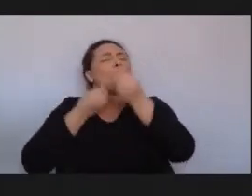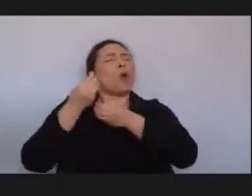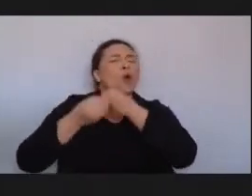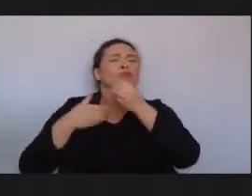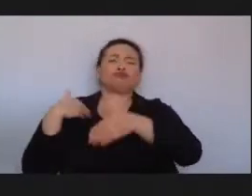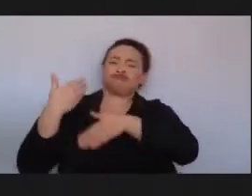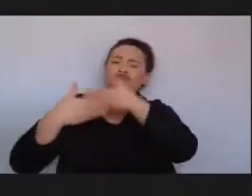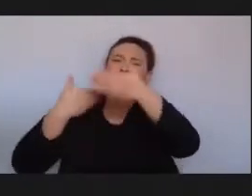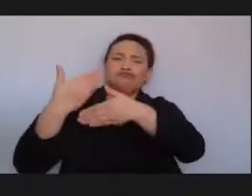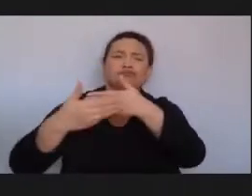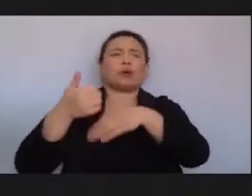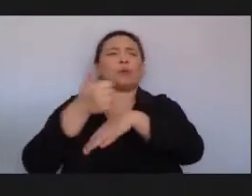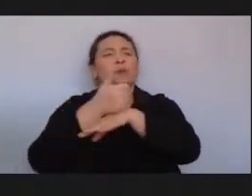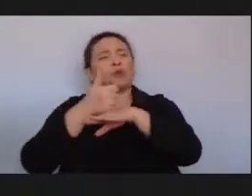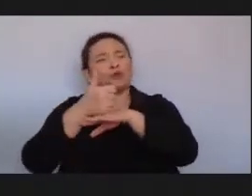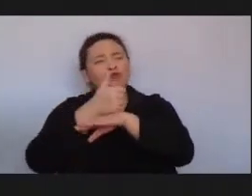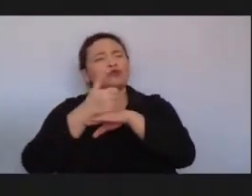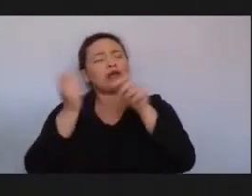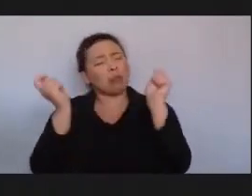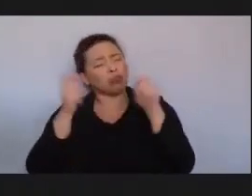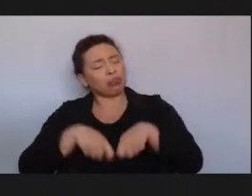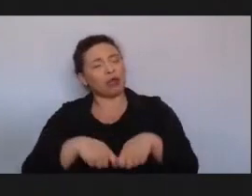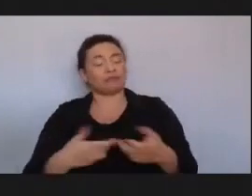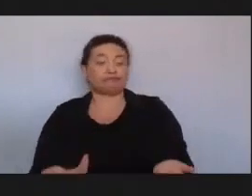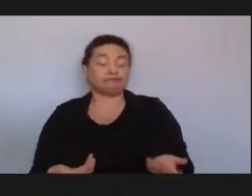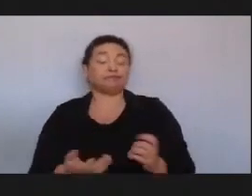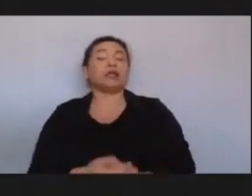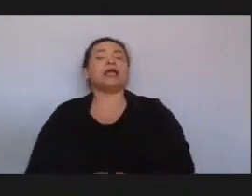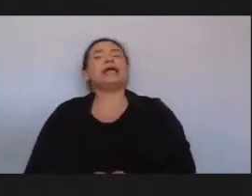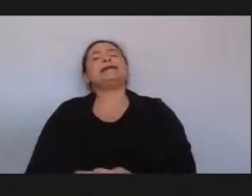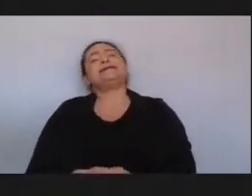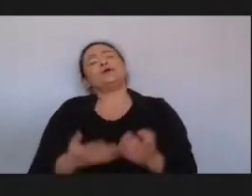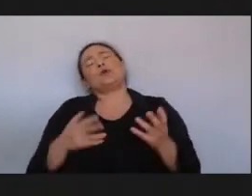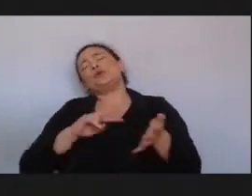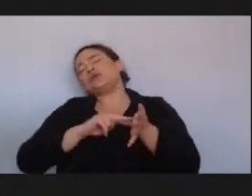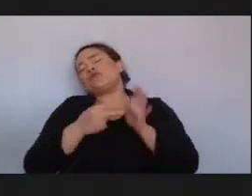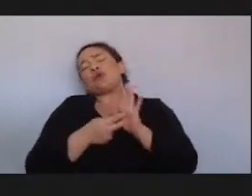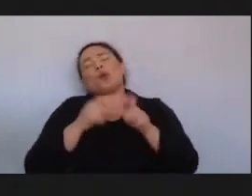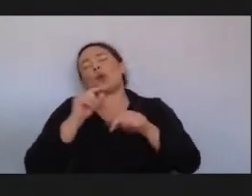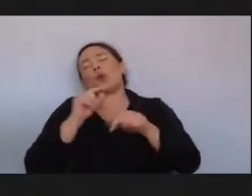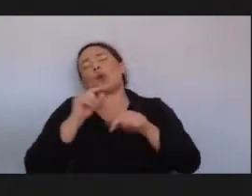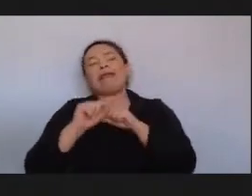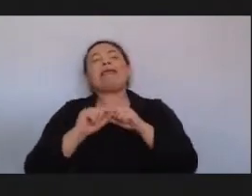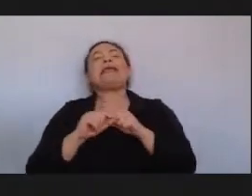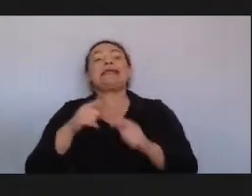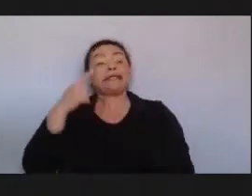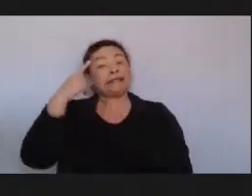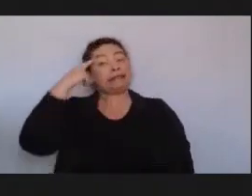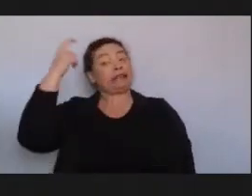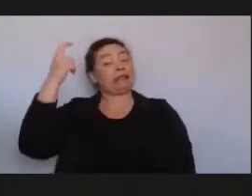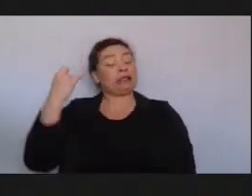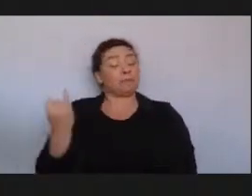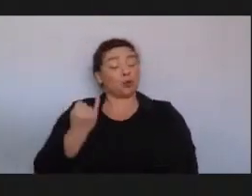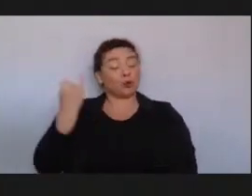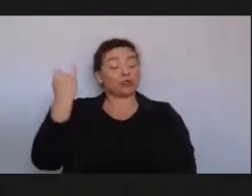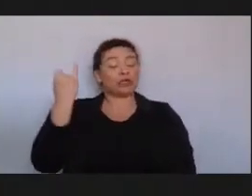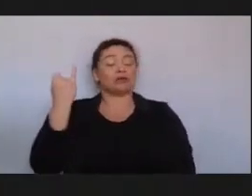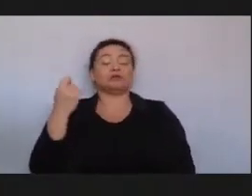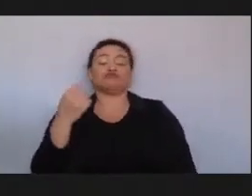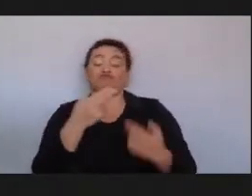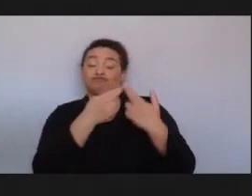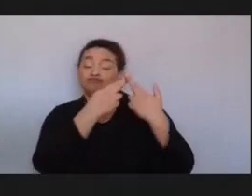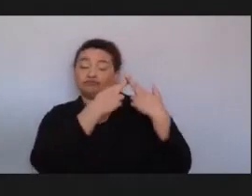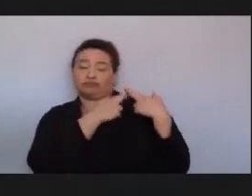always a good idea, is taking responsibility for your own professional development. So that's what we're going to